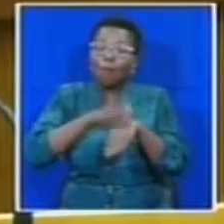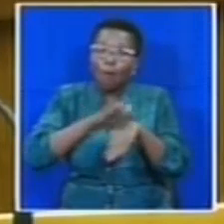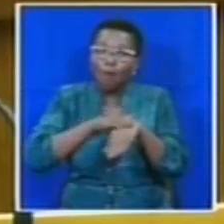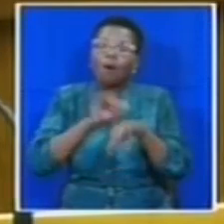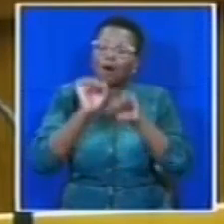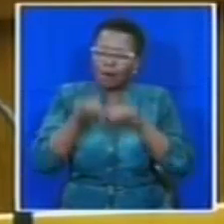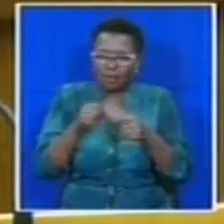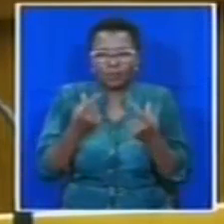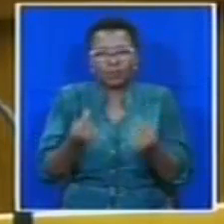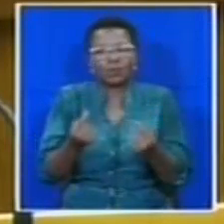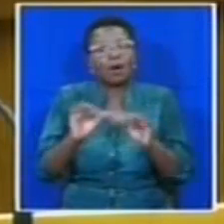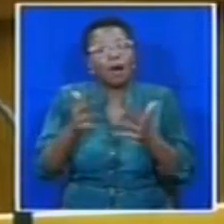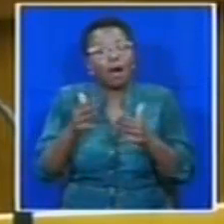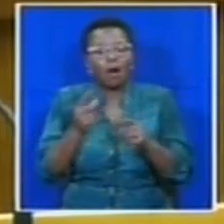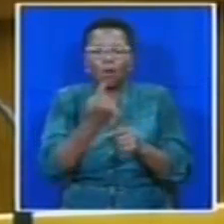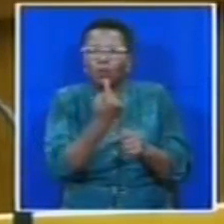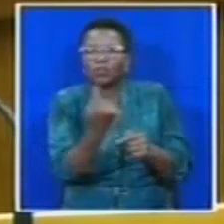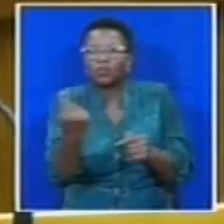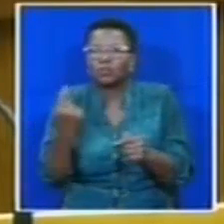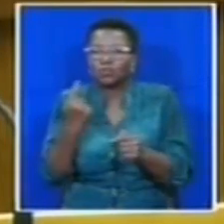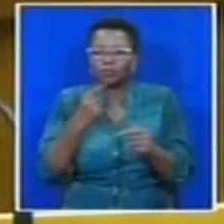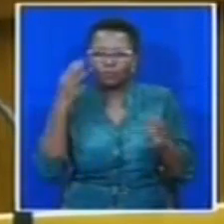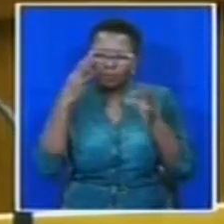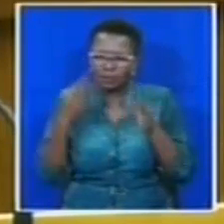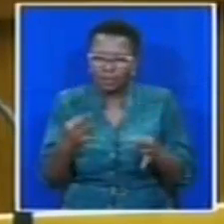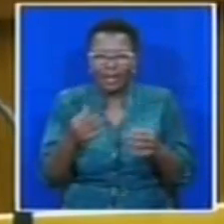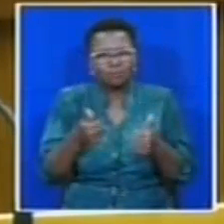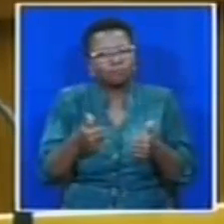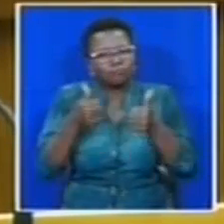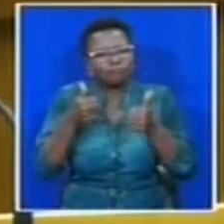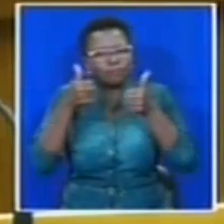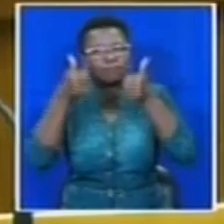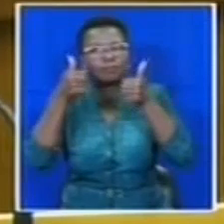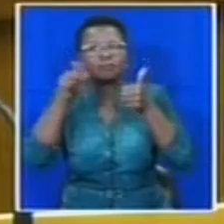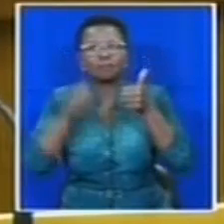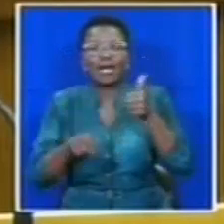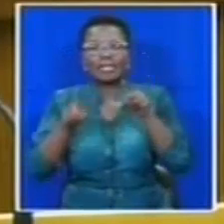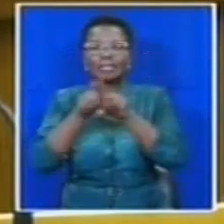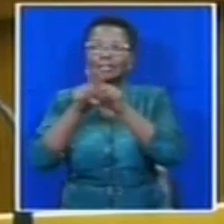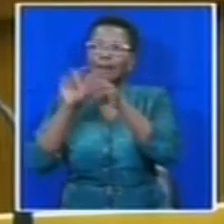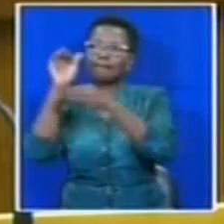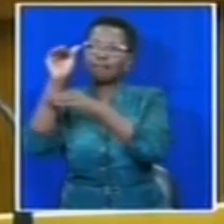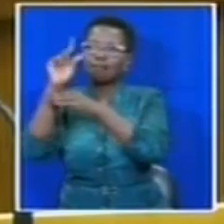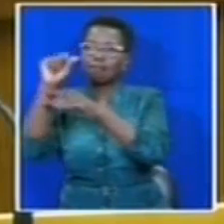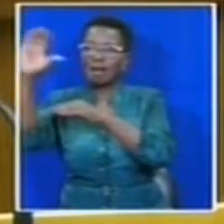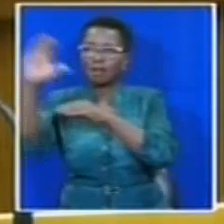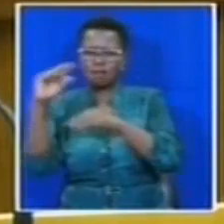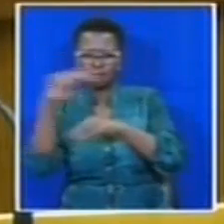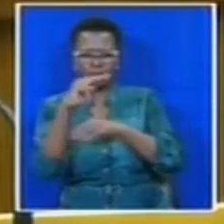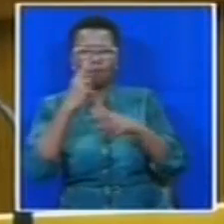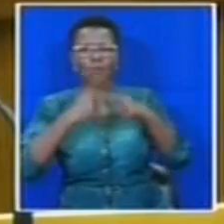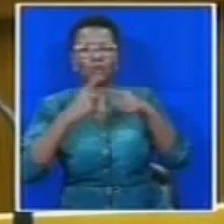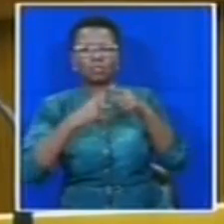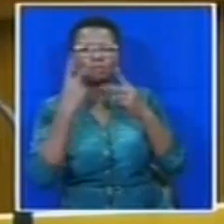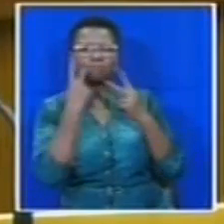done if we collectively make the right choices, support confidence and investment in our economy,